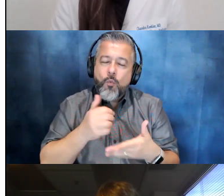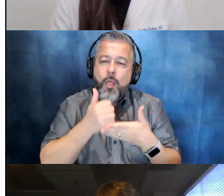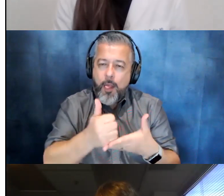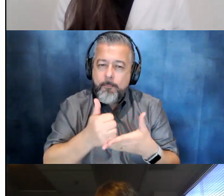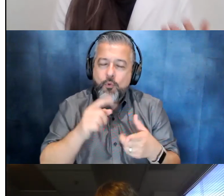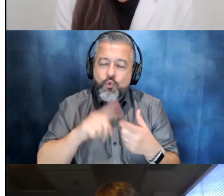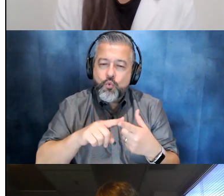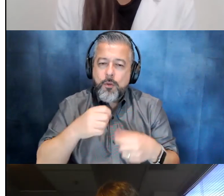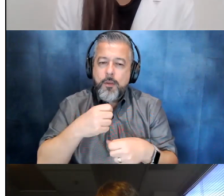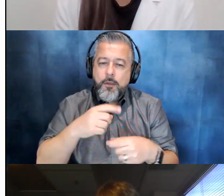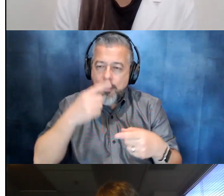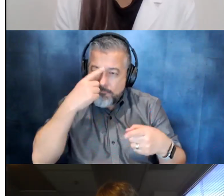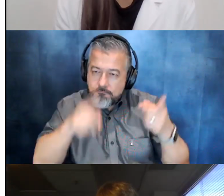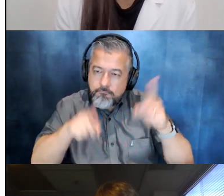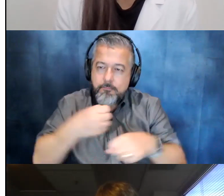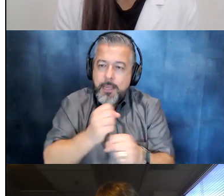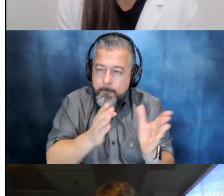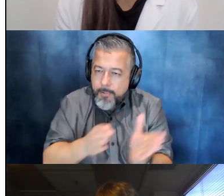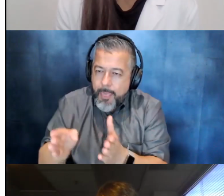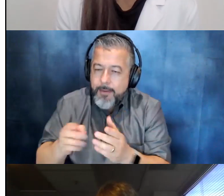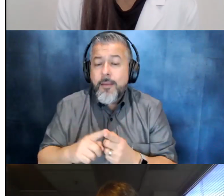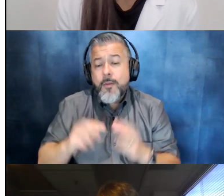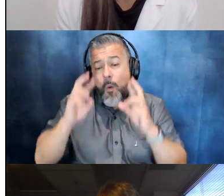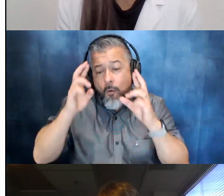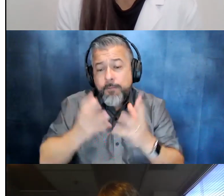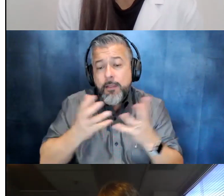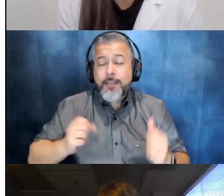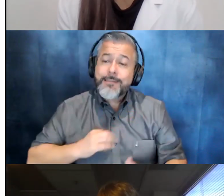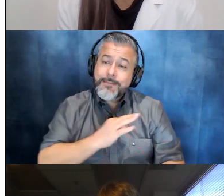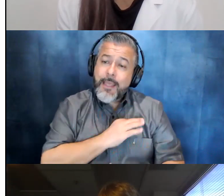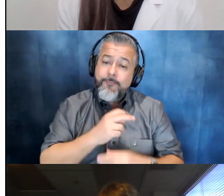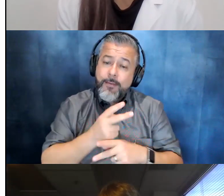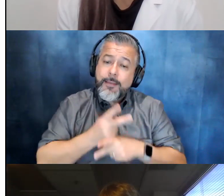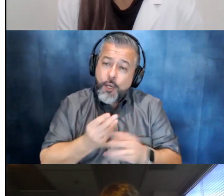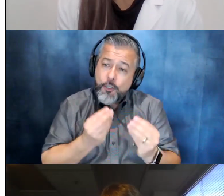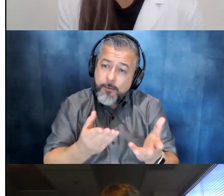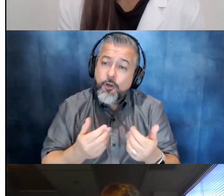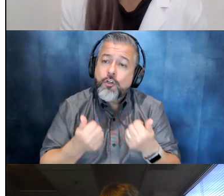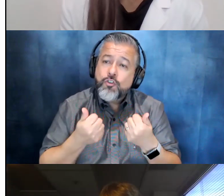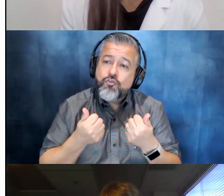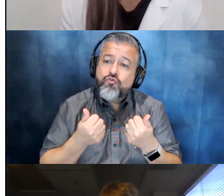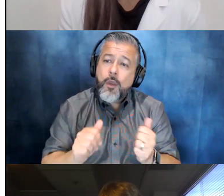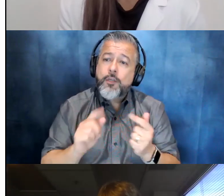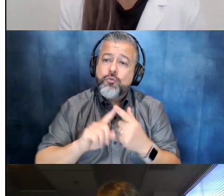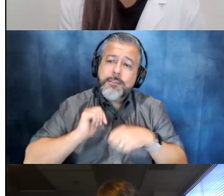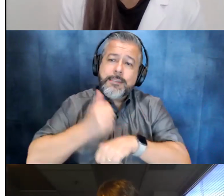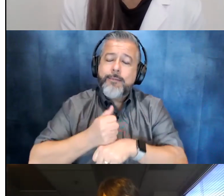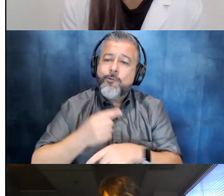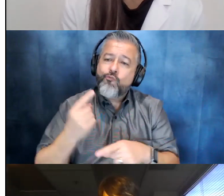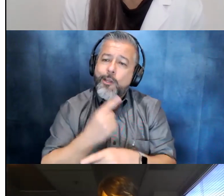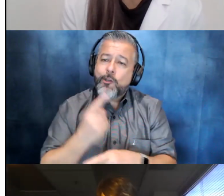what I'm hoping we can get a lot of staff and caregivers to start incorporating into a routine, is